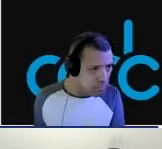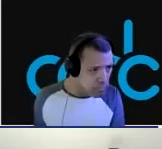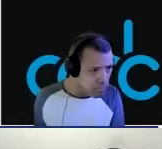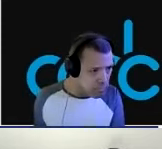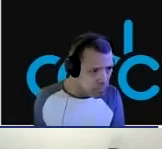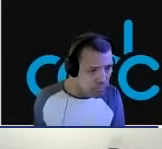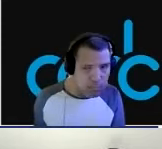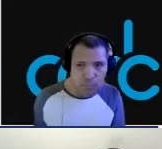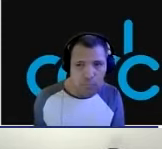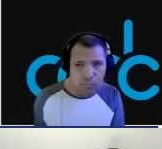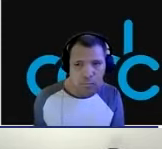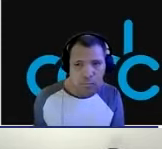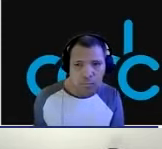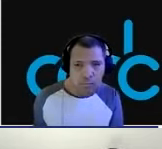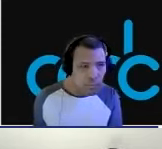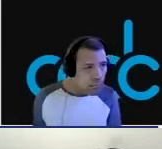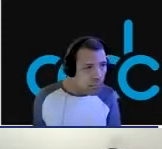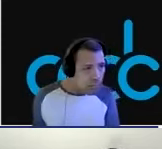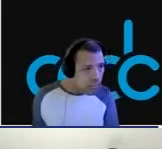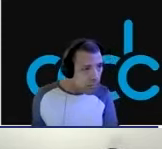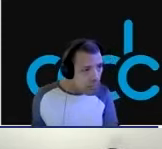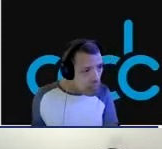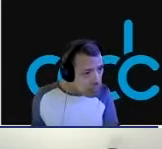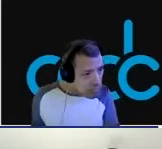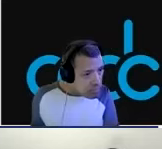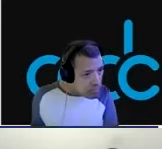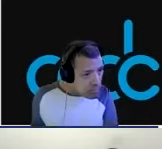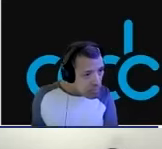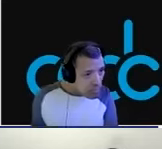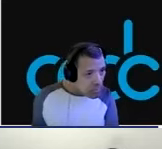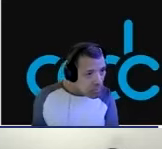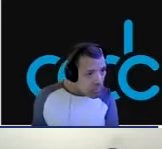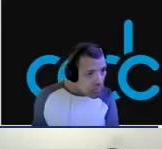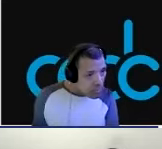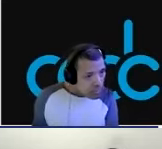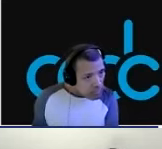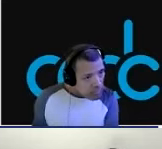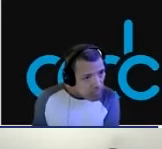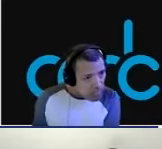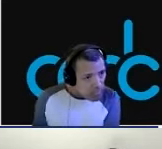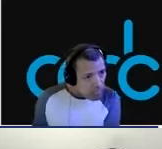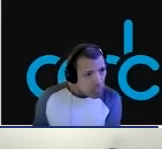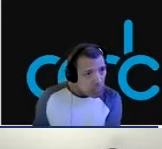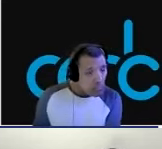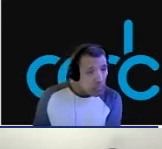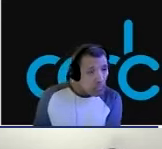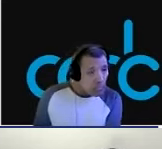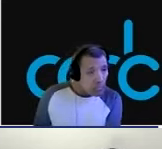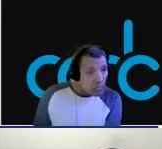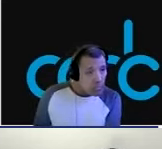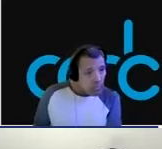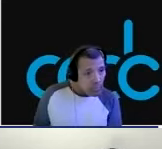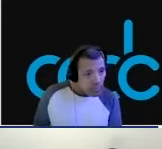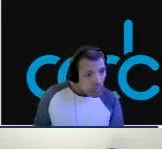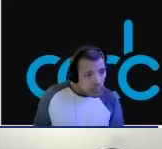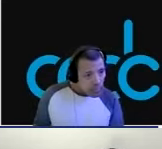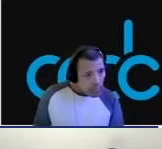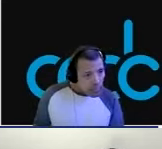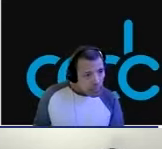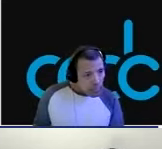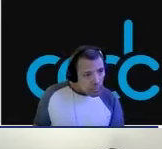baby. We didn't specifically bring this up, but I was just thinking about how we really need to treat the postpartum period, especially those few